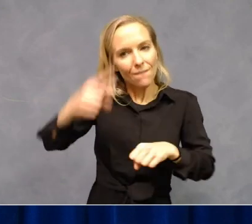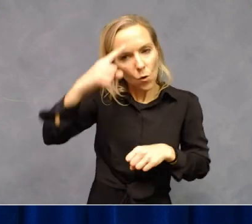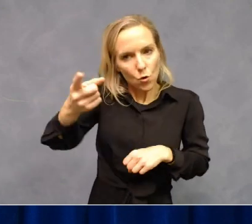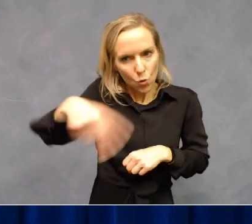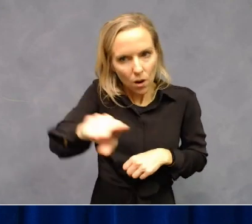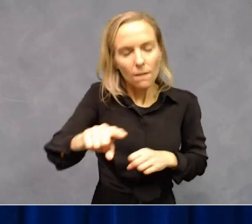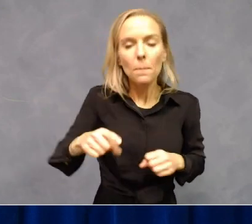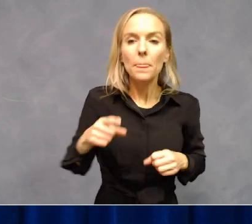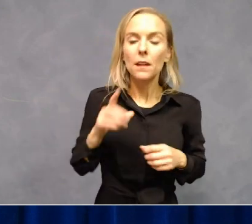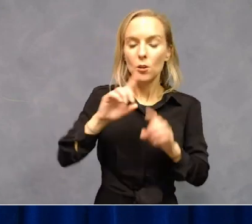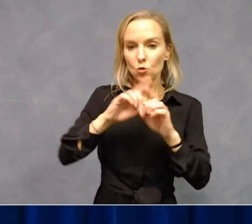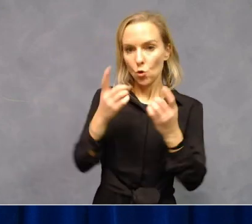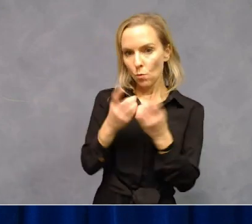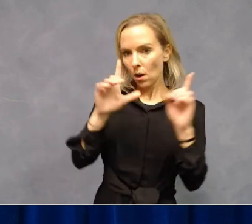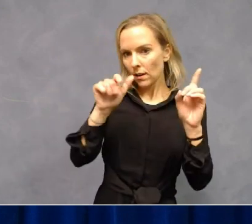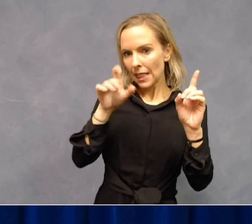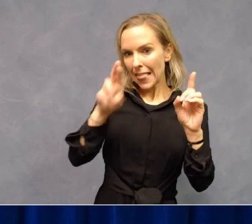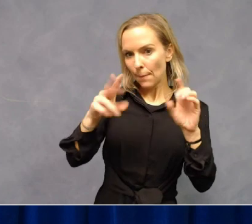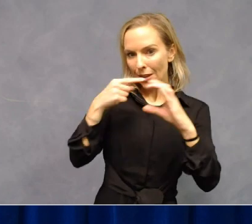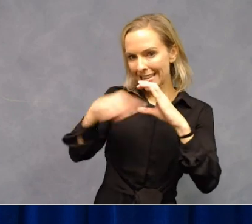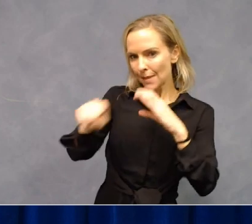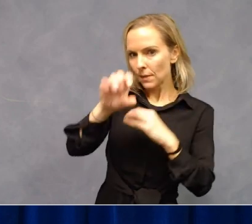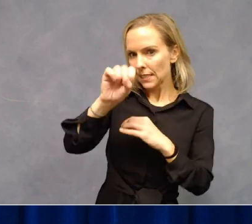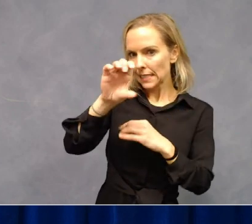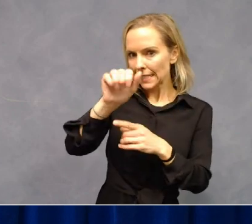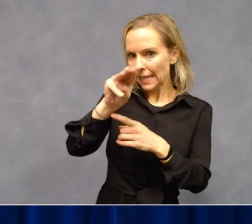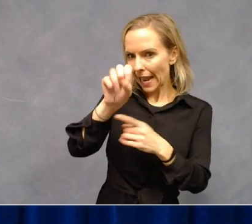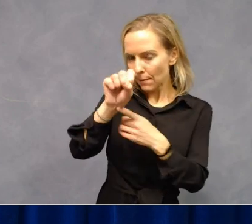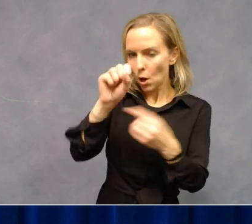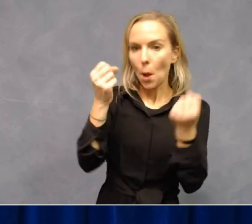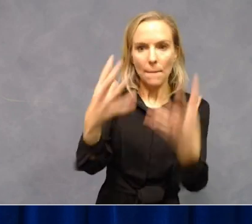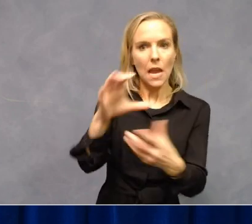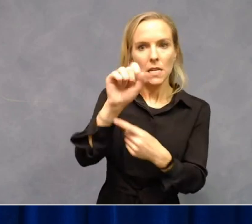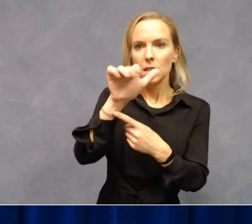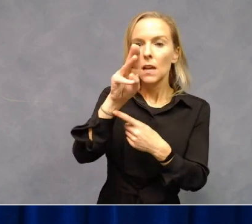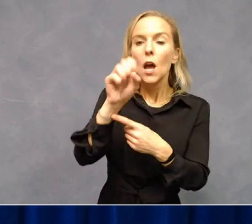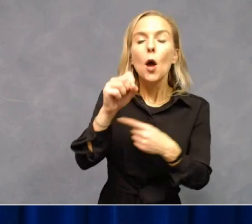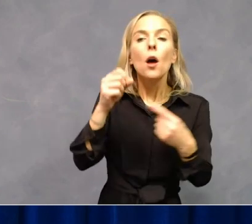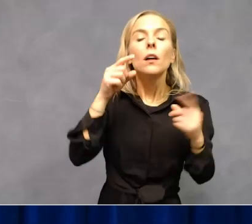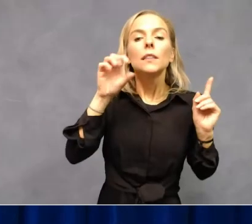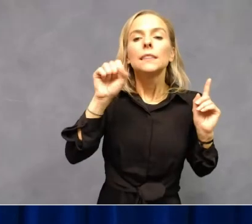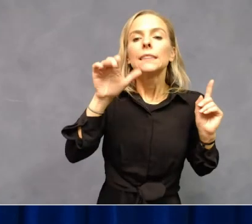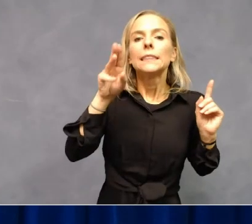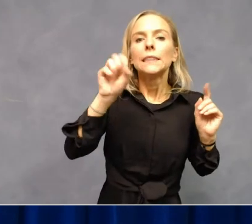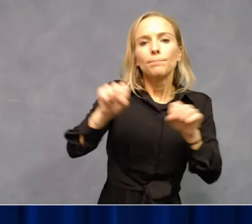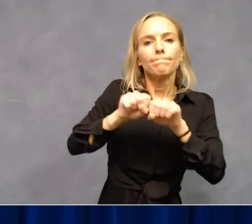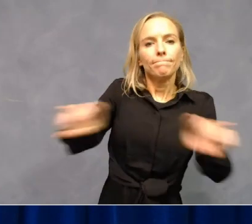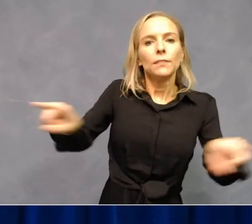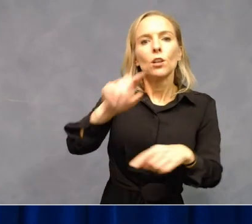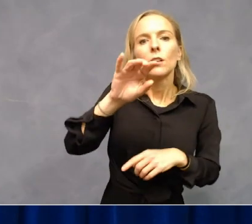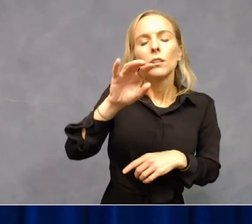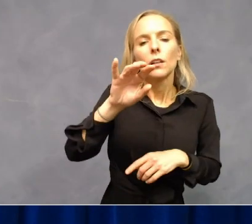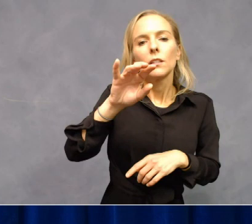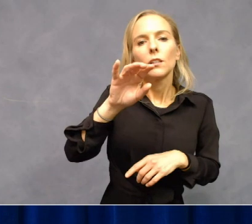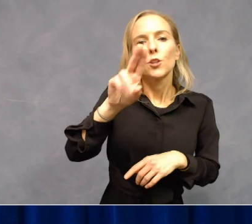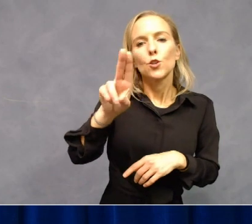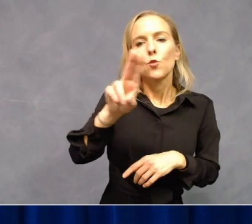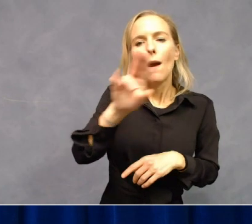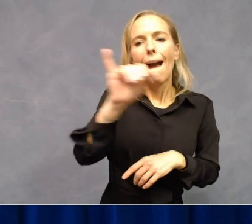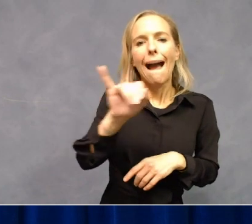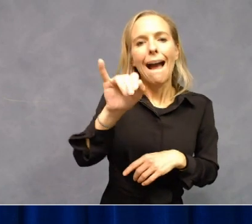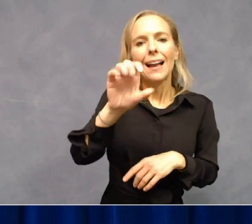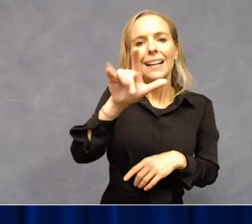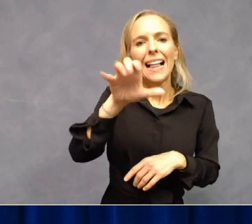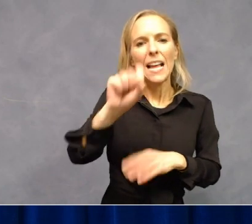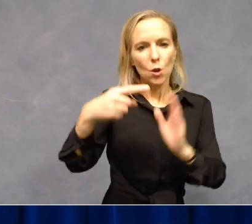of Labor email scam. There is a scammer out there sending UI claimants and others a an email that